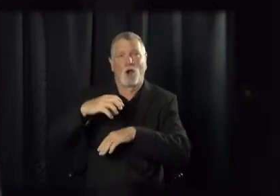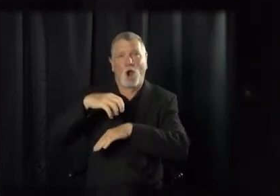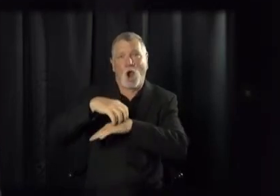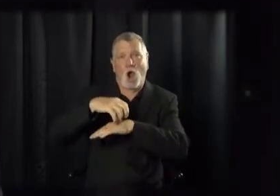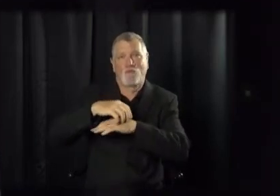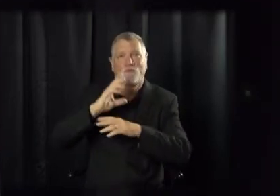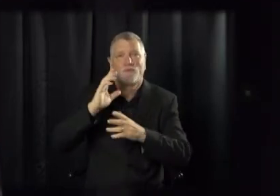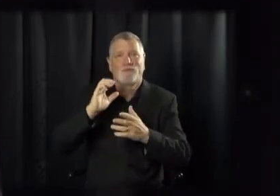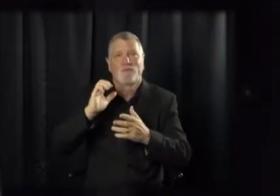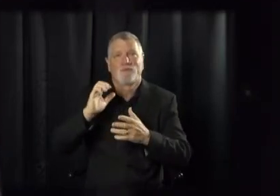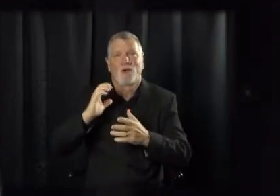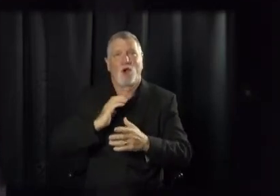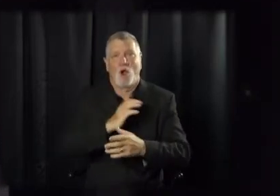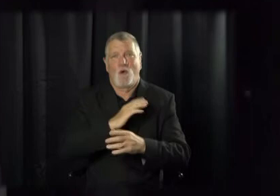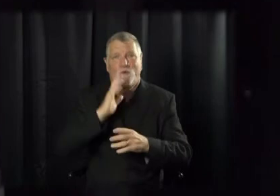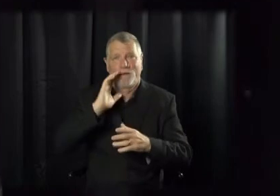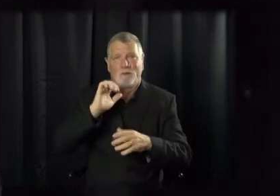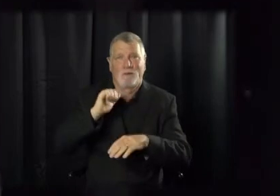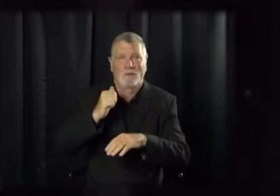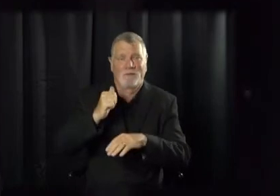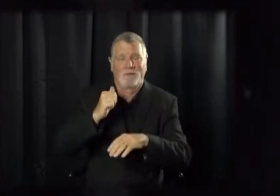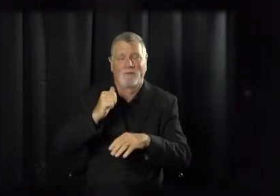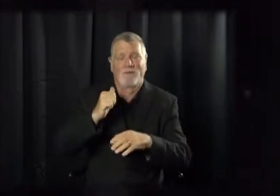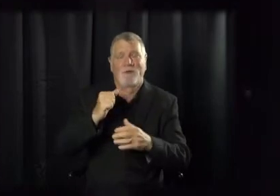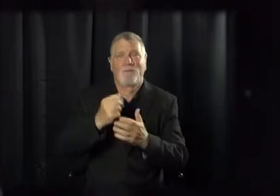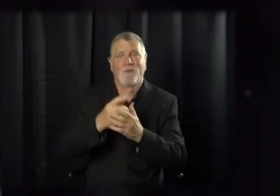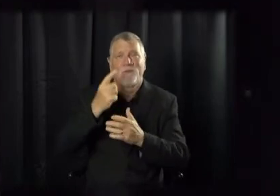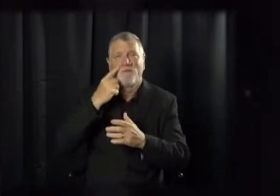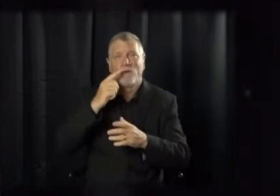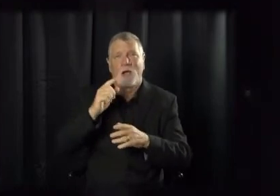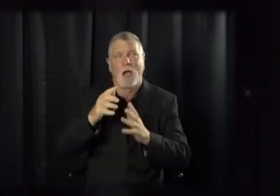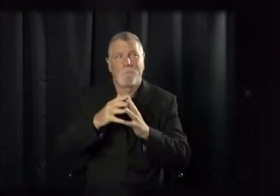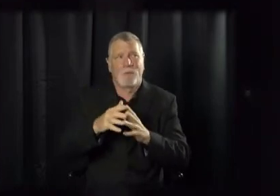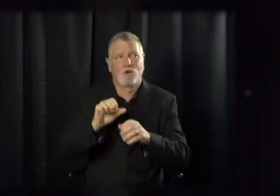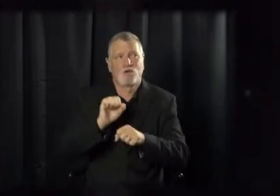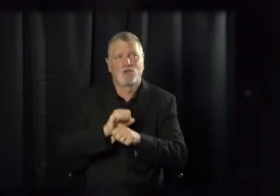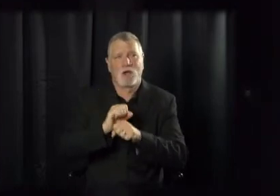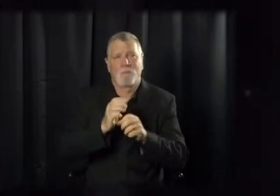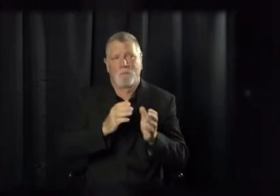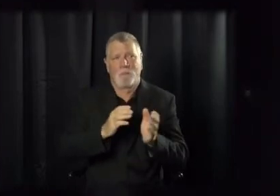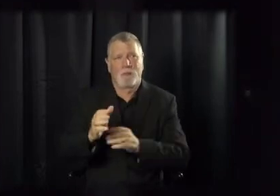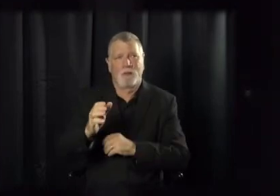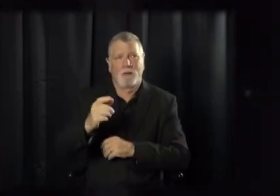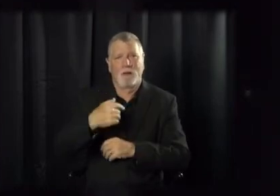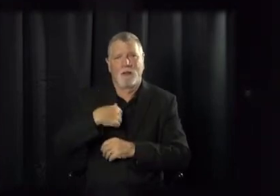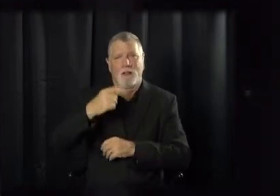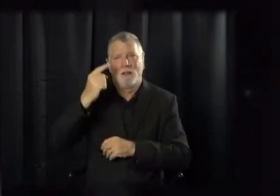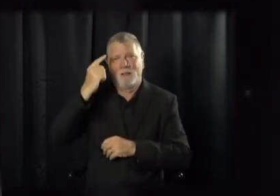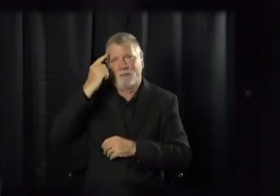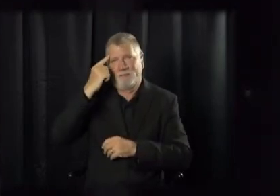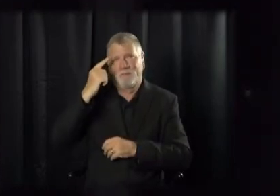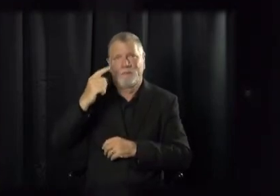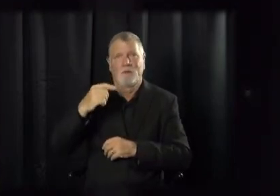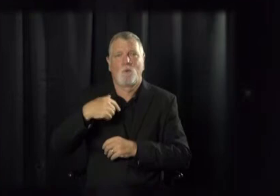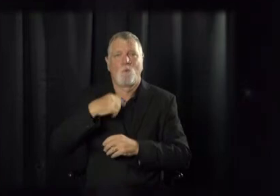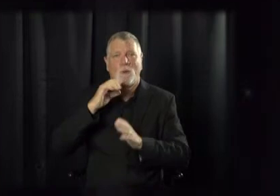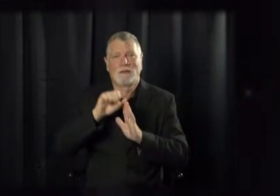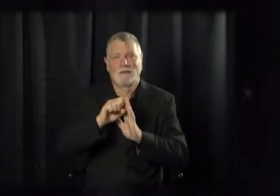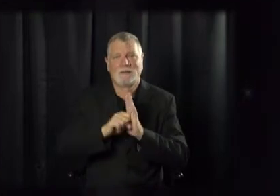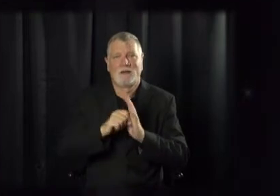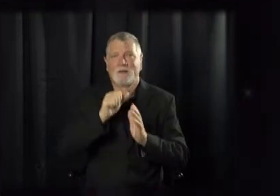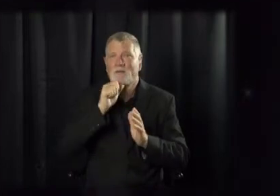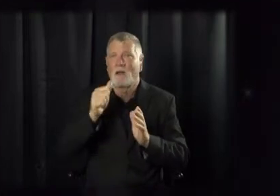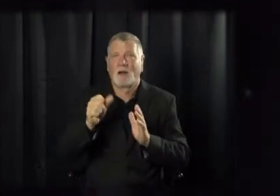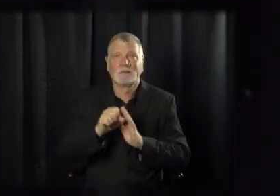referred to as the American Jobs Plan. My expectation is that Puerto Rico will be treated as a state, even though